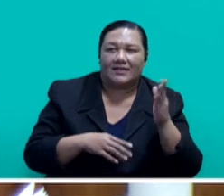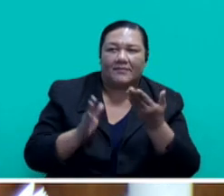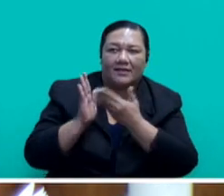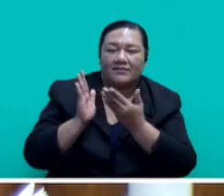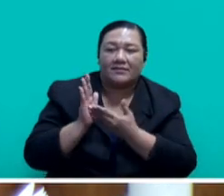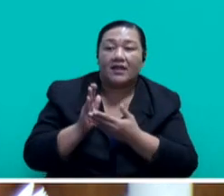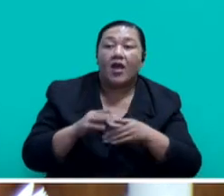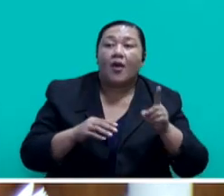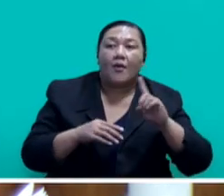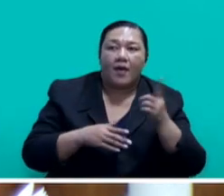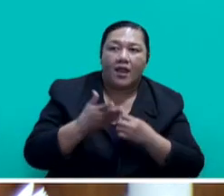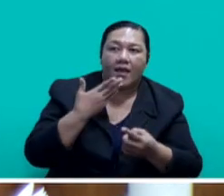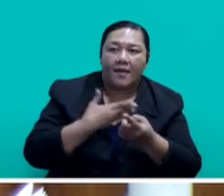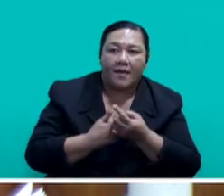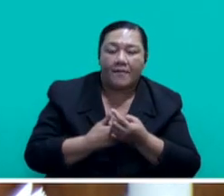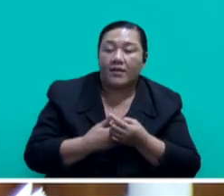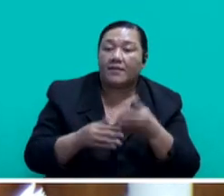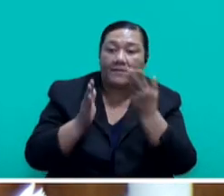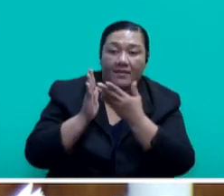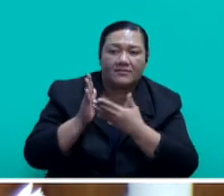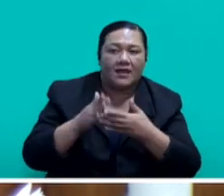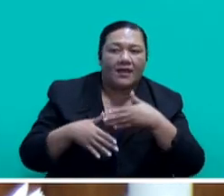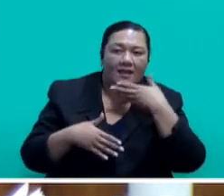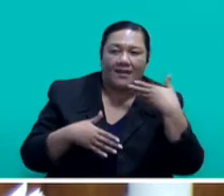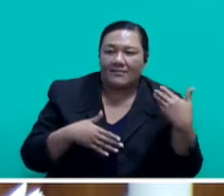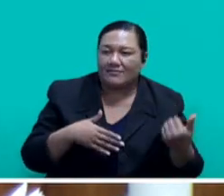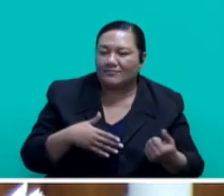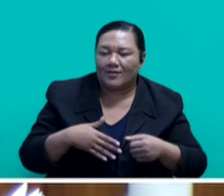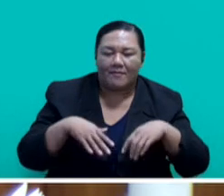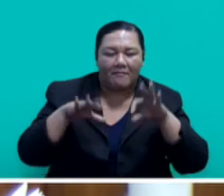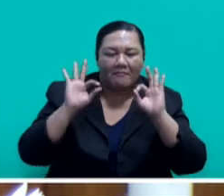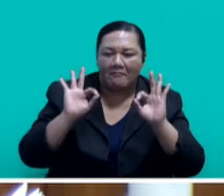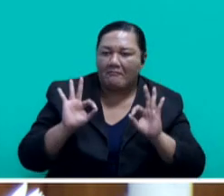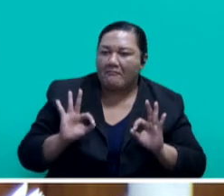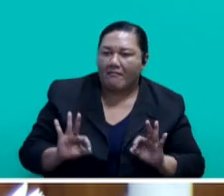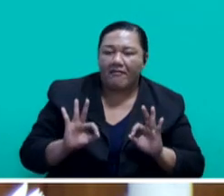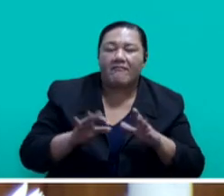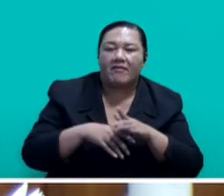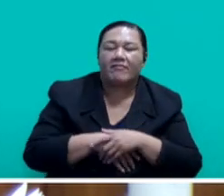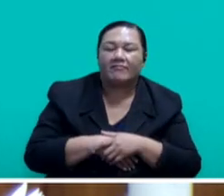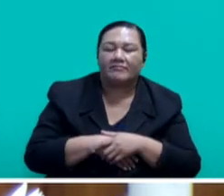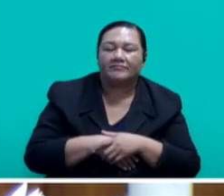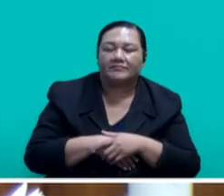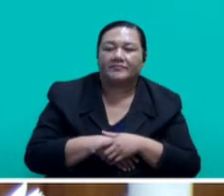business hours. Our budget for the new Fiji, as stated by my other colleagues.